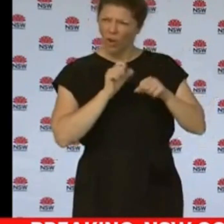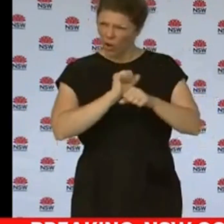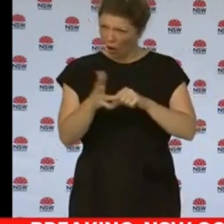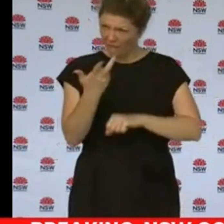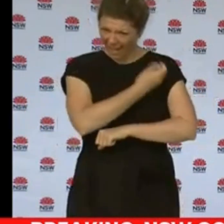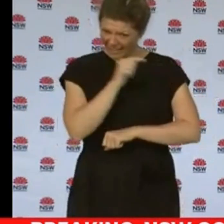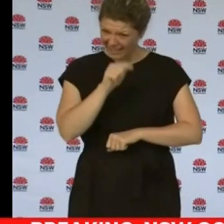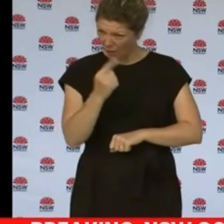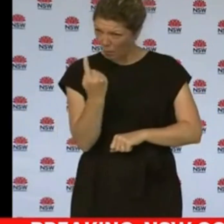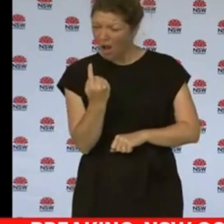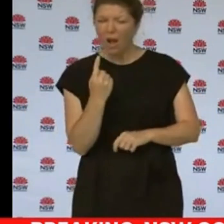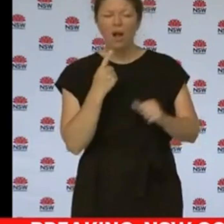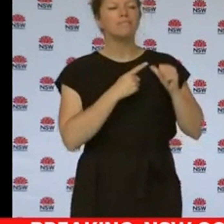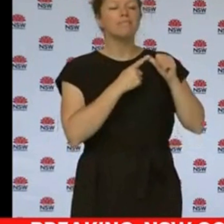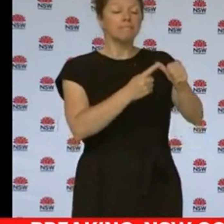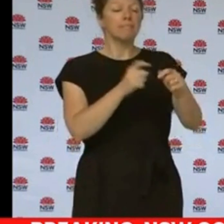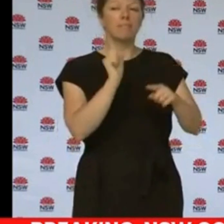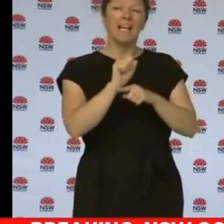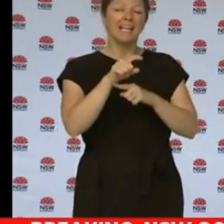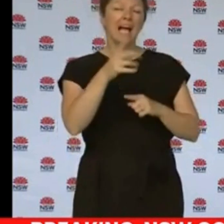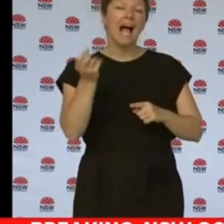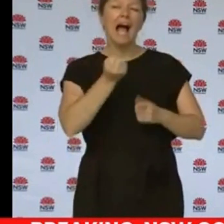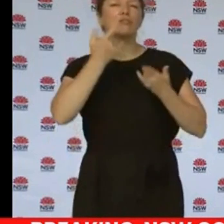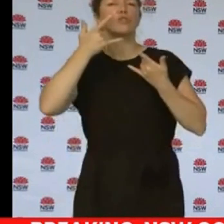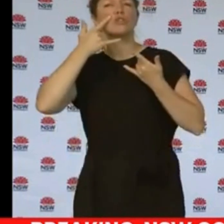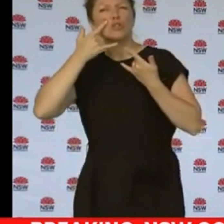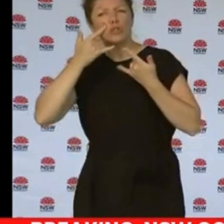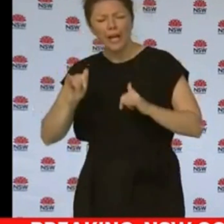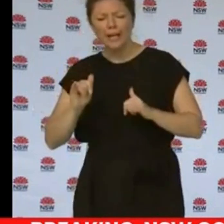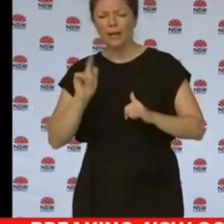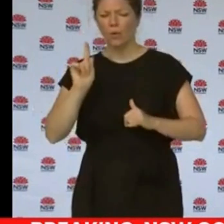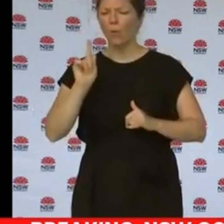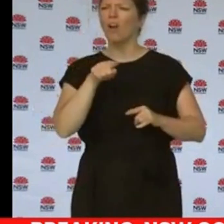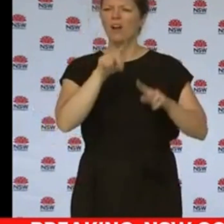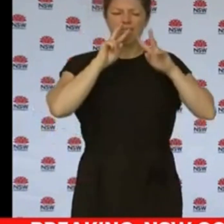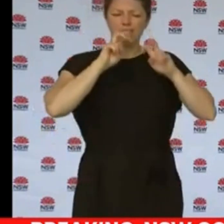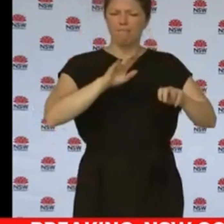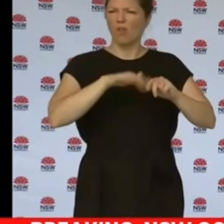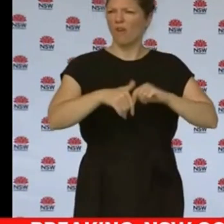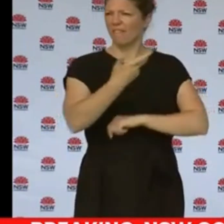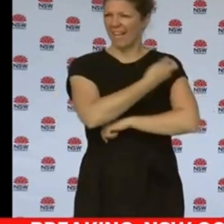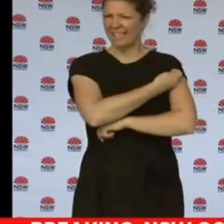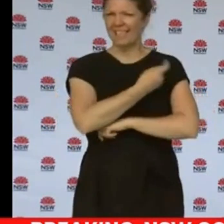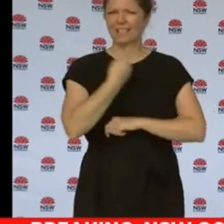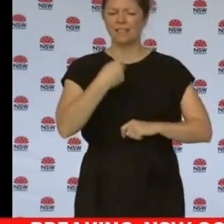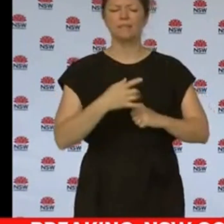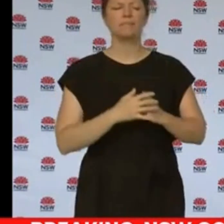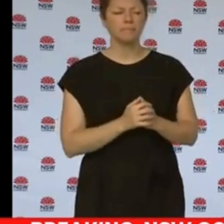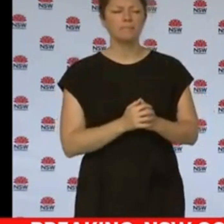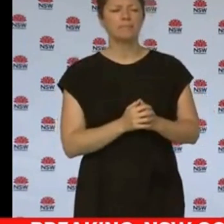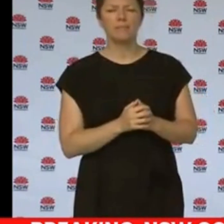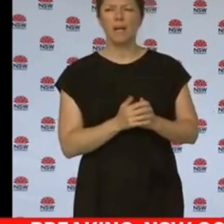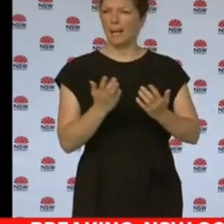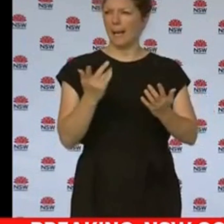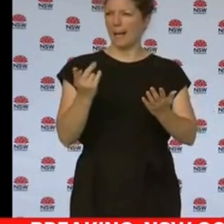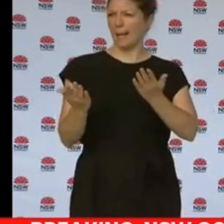COVID vaccine. So what they check is they obviously look at how, so the nature of the studies that have been done is